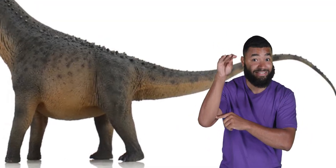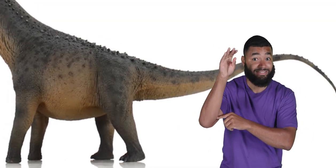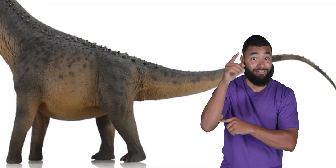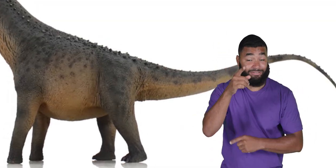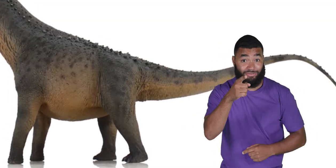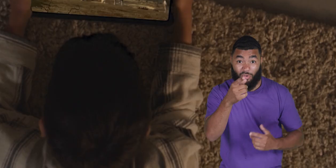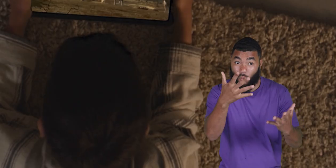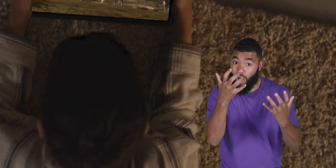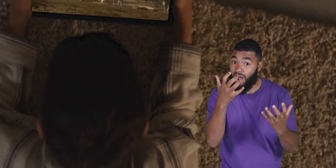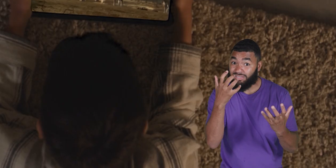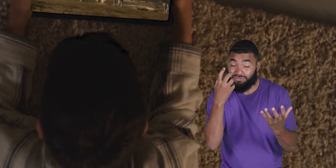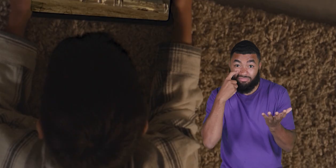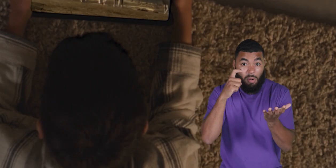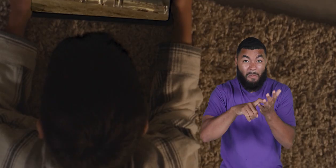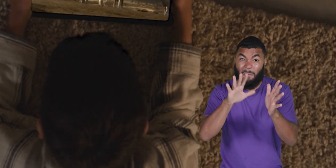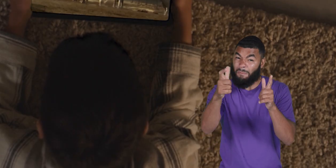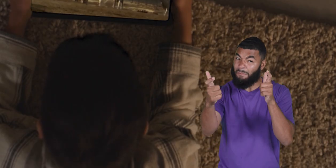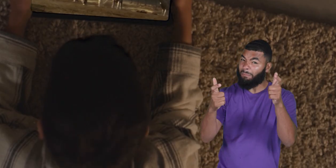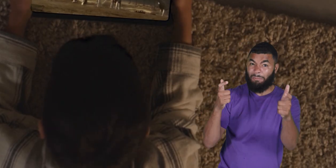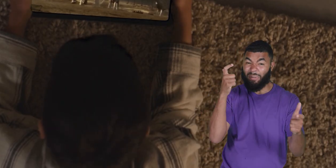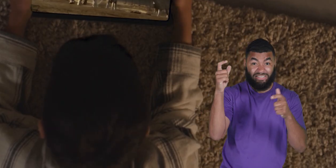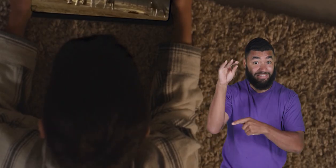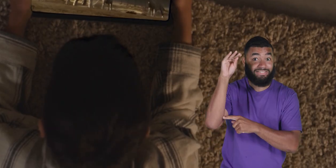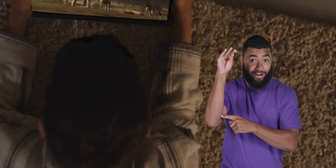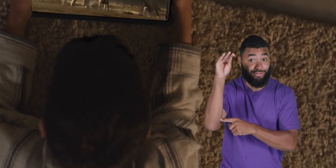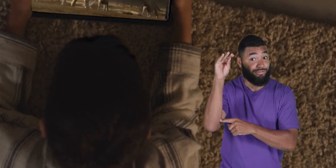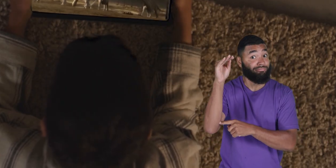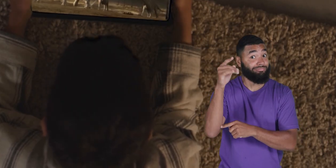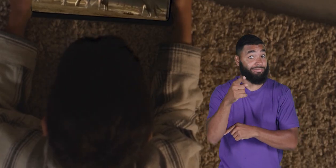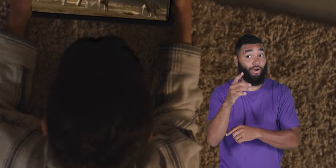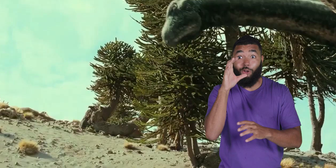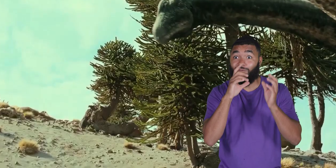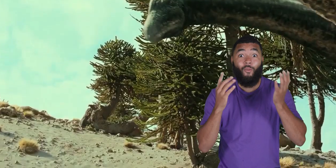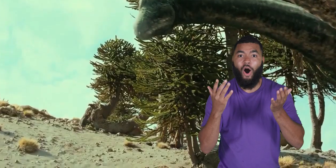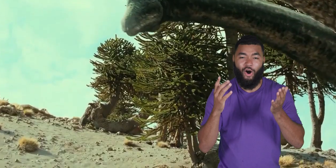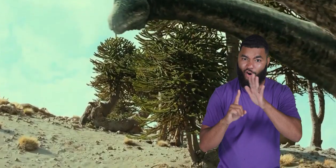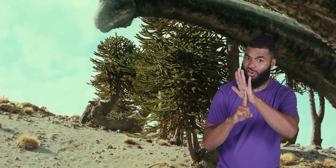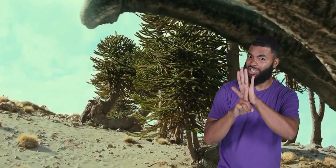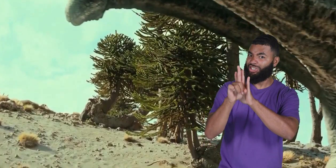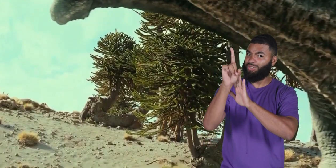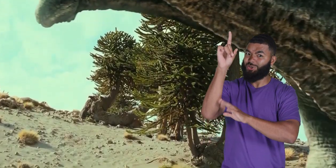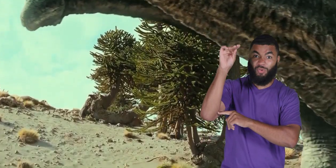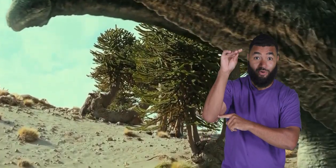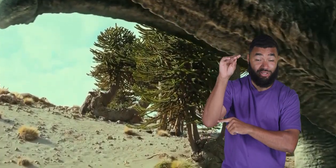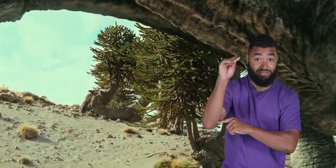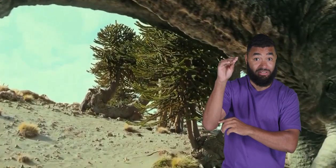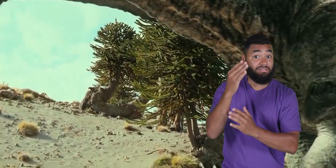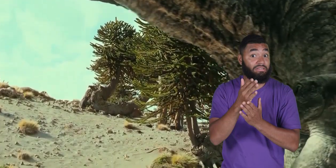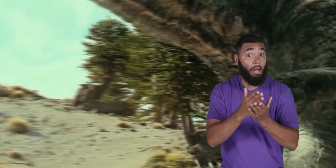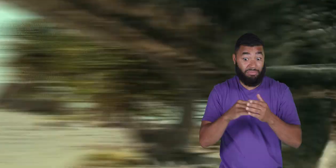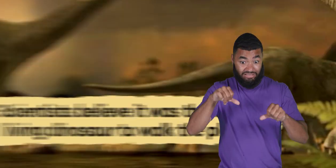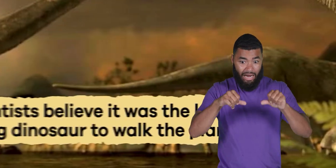Argentinosaurus. If you wanted to see a really, really big dinosaur, then you may be looking for the Argentinosaurus.